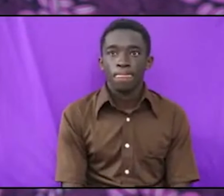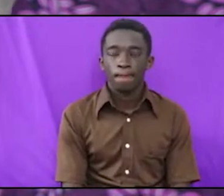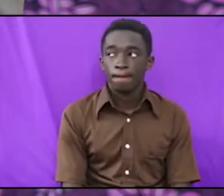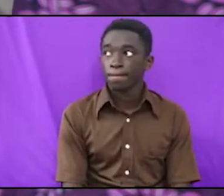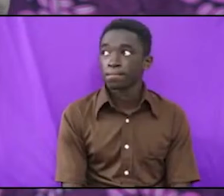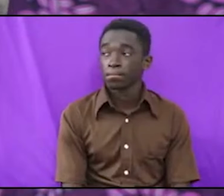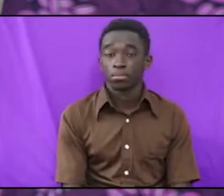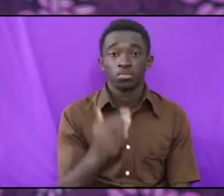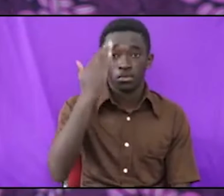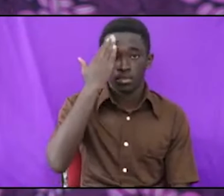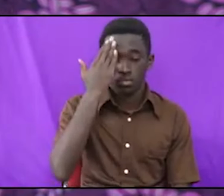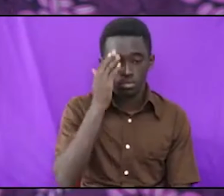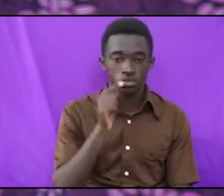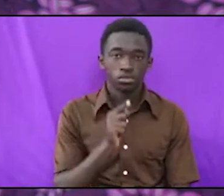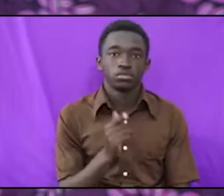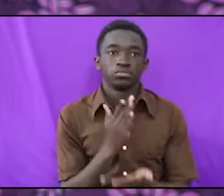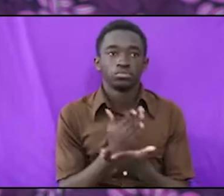You know, it's amazing,